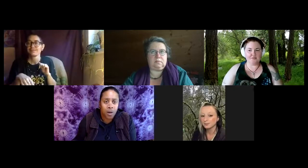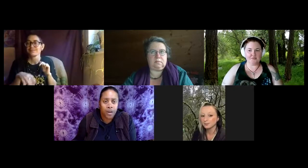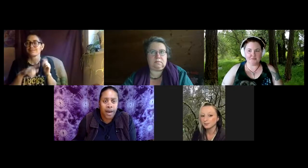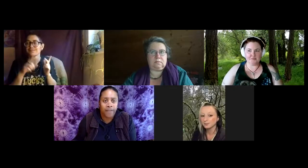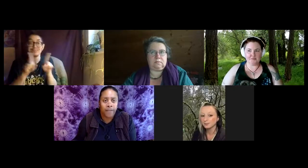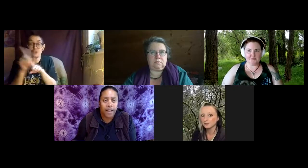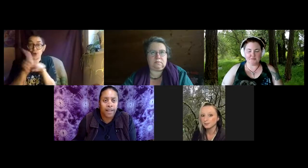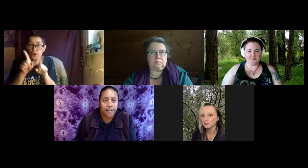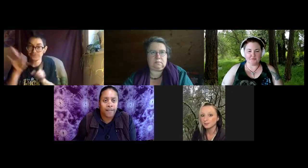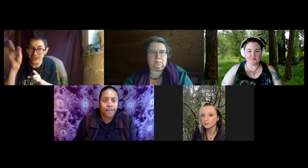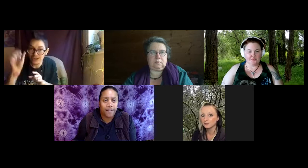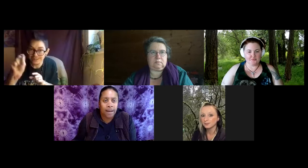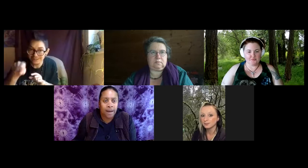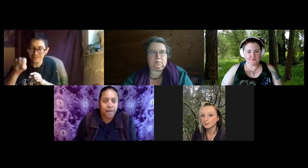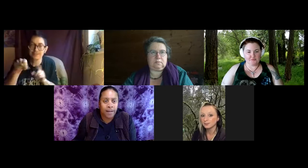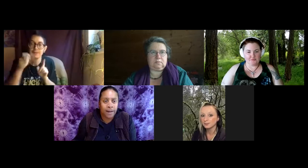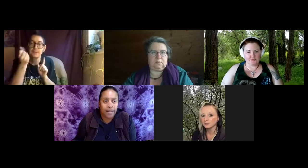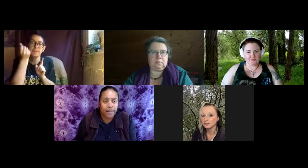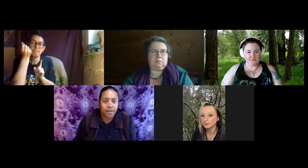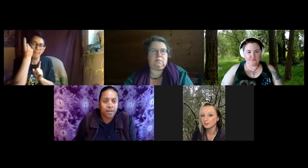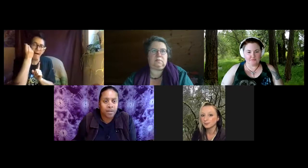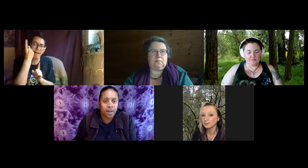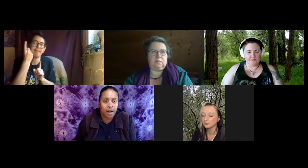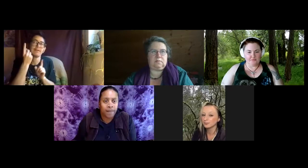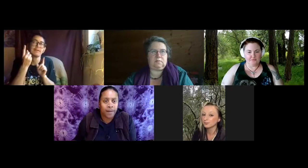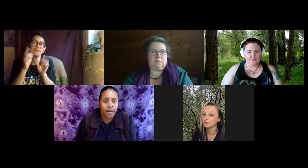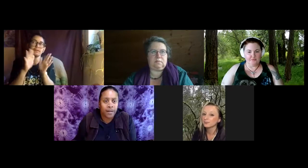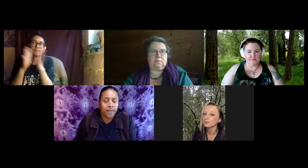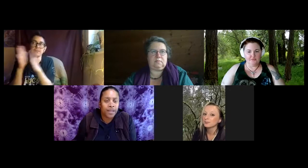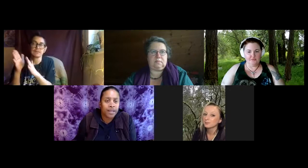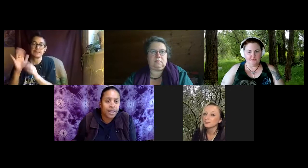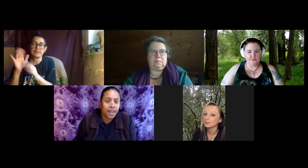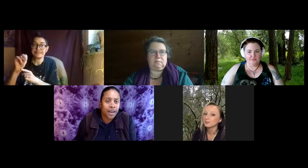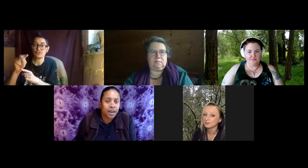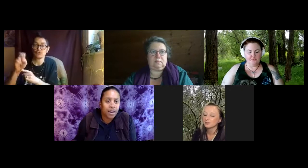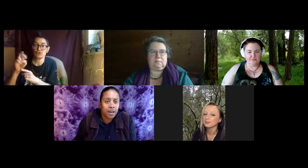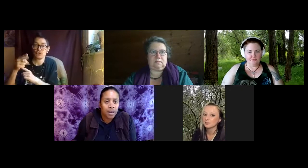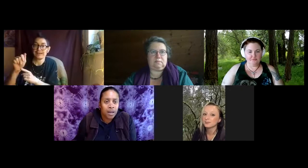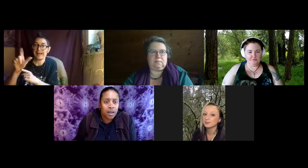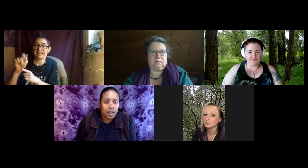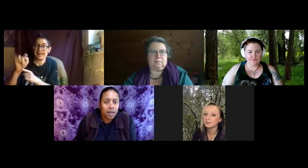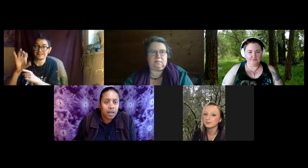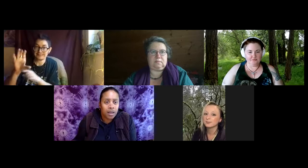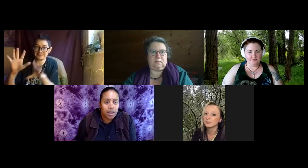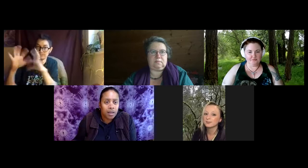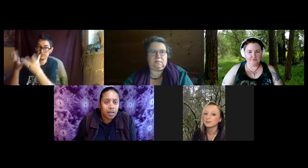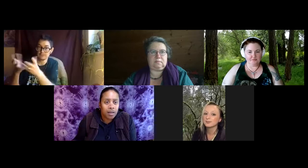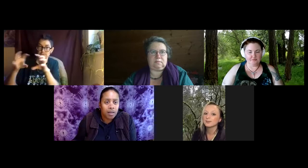You know, you have different kinds of fairies, like cloud fairies, you have star fairies, different things like that.